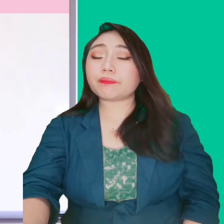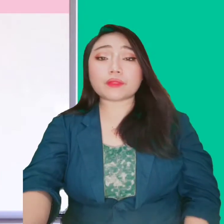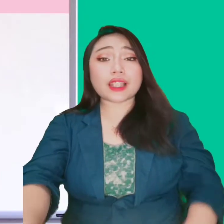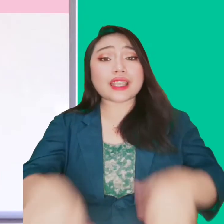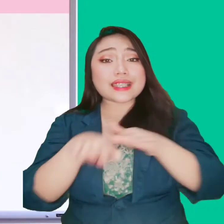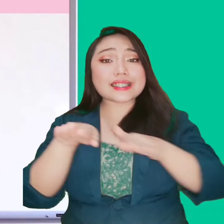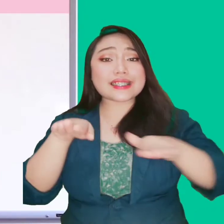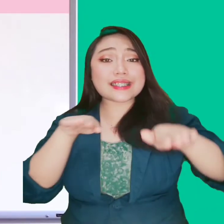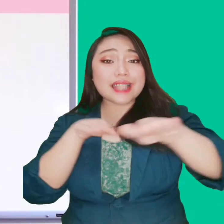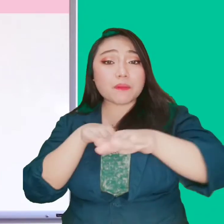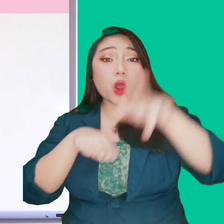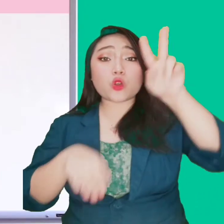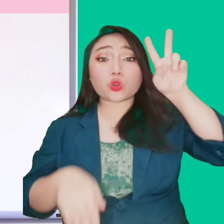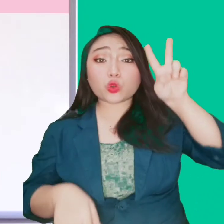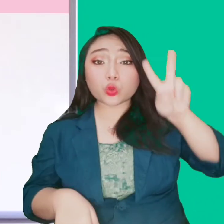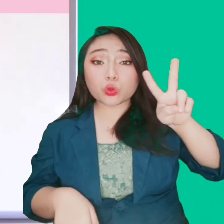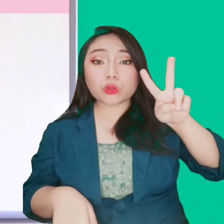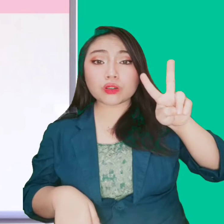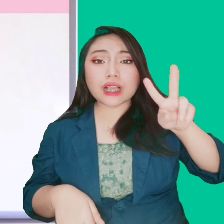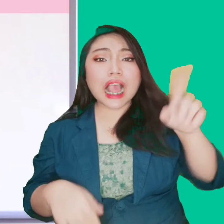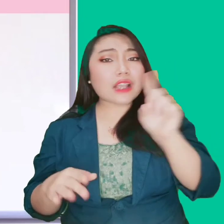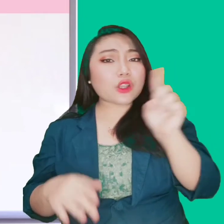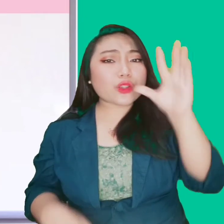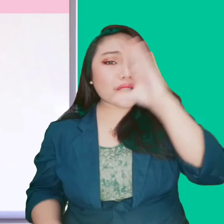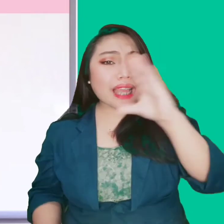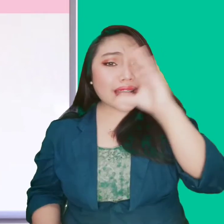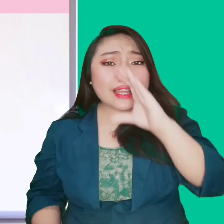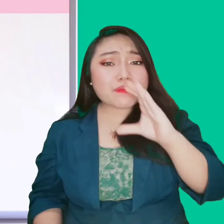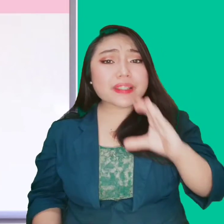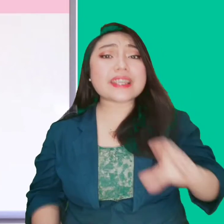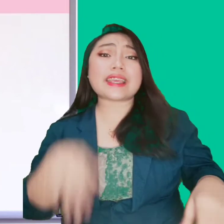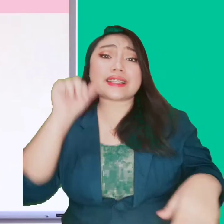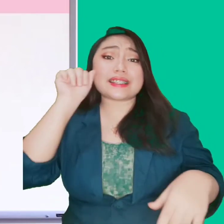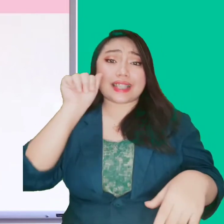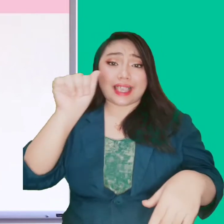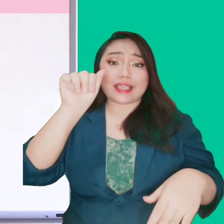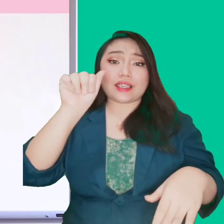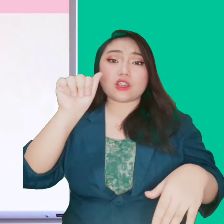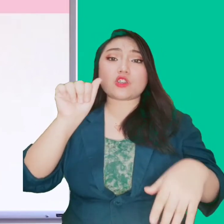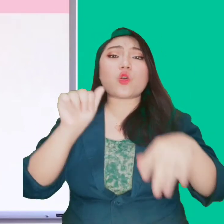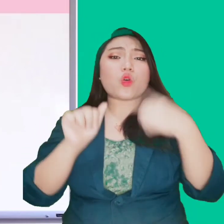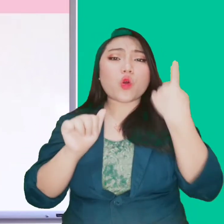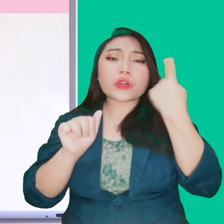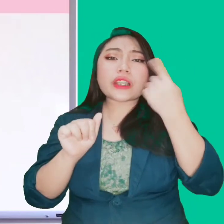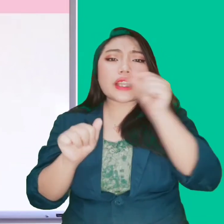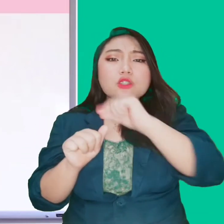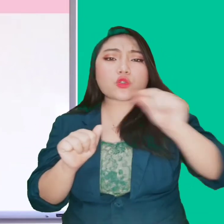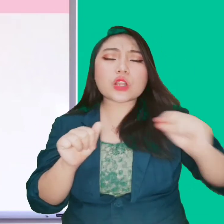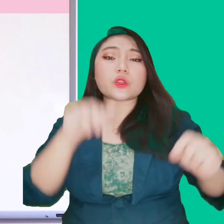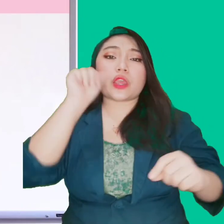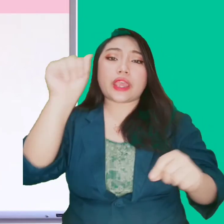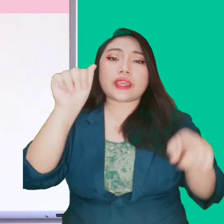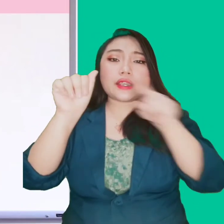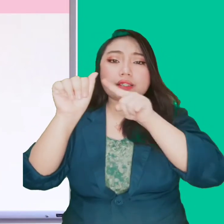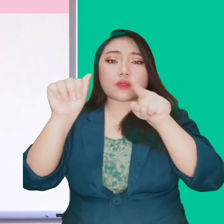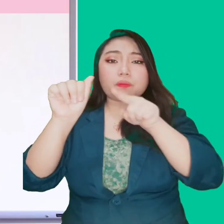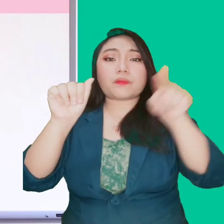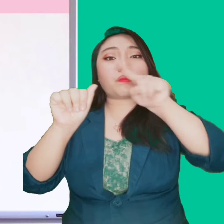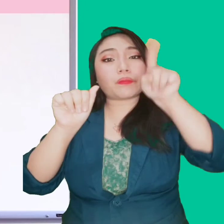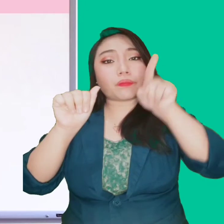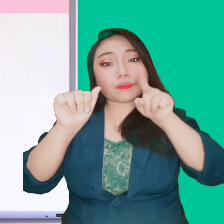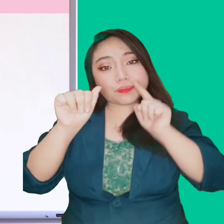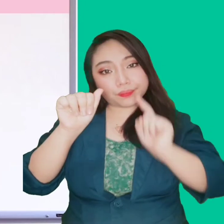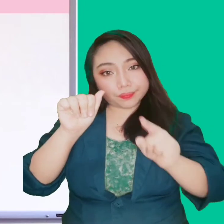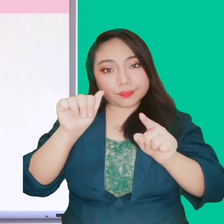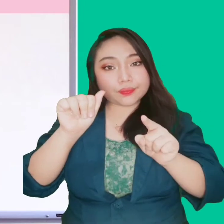Next, step 2. What are you searching for? You are looking for